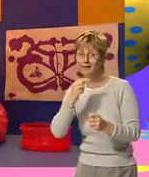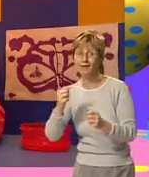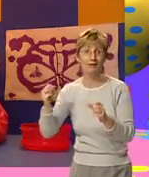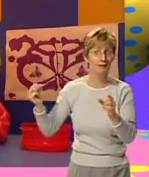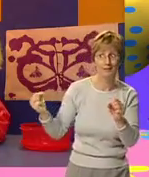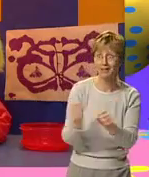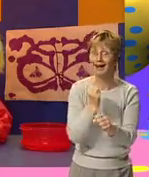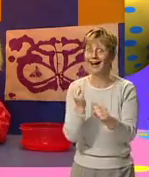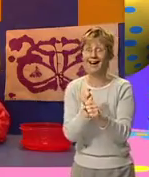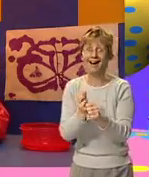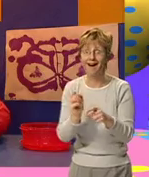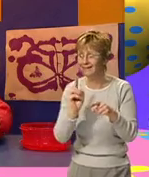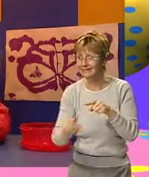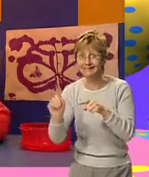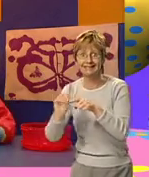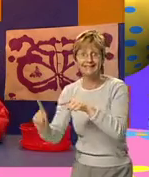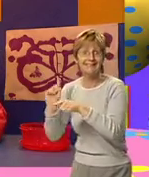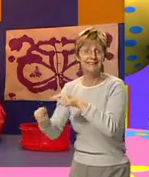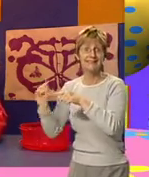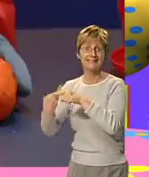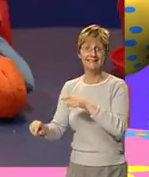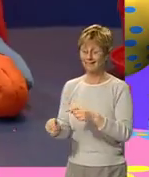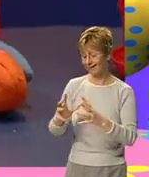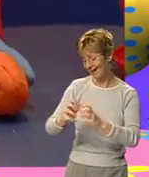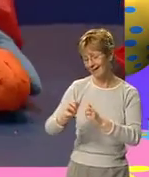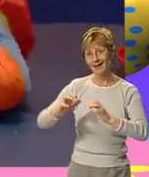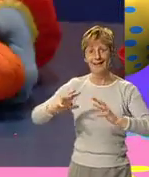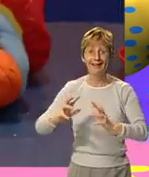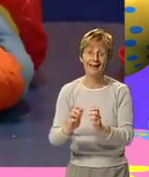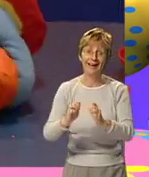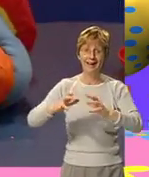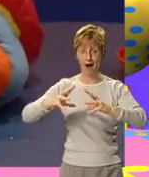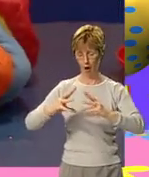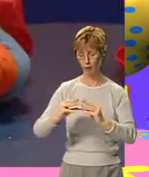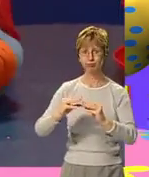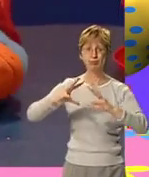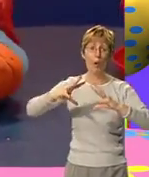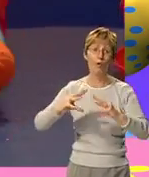We're just a lump of clay. You can make so many things.